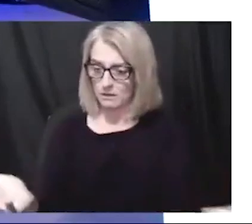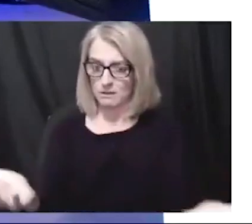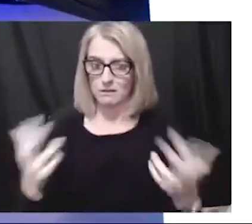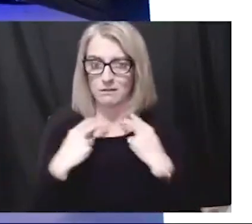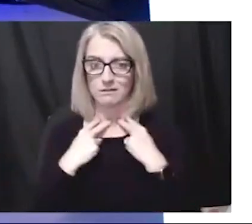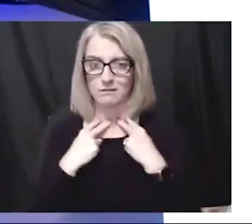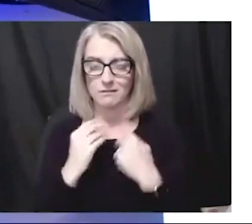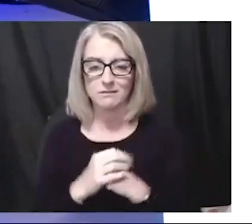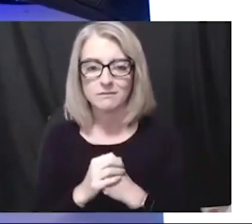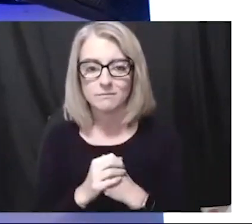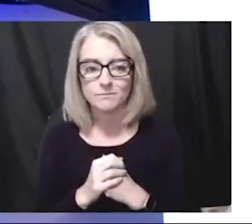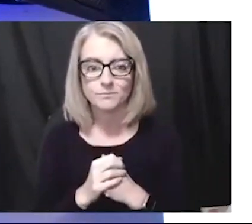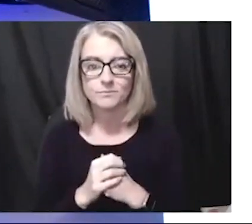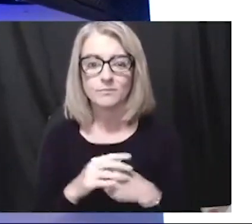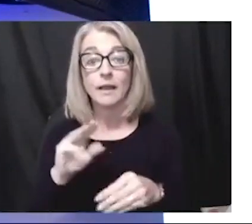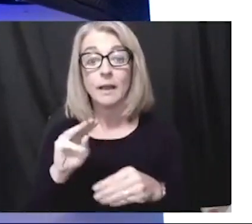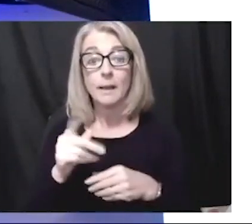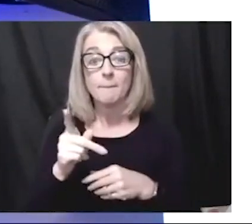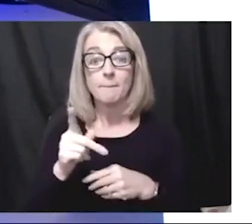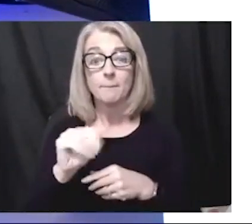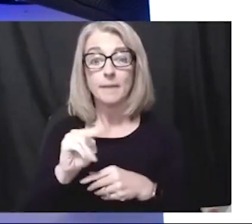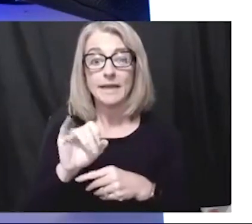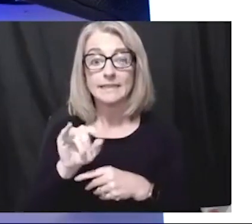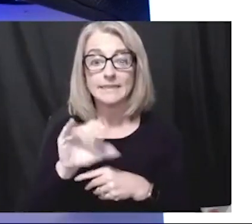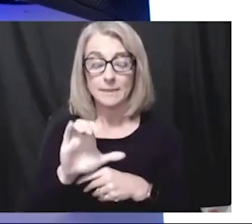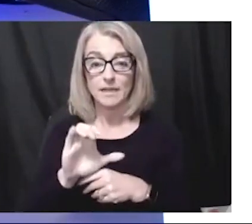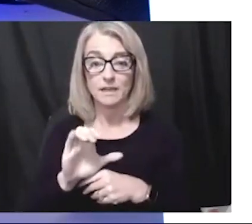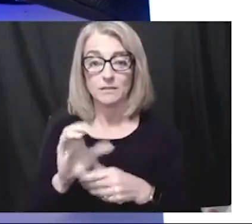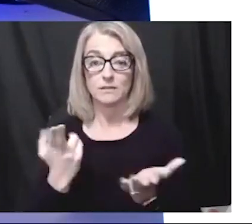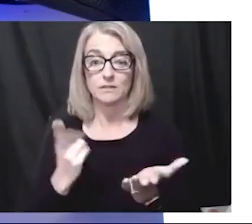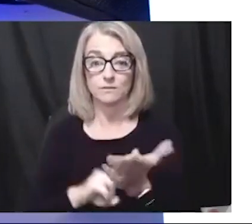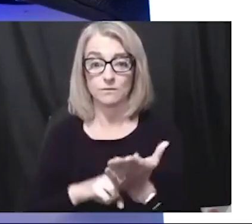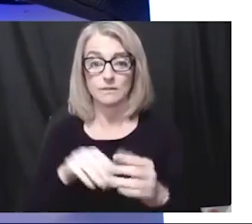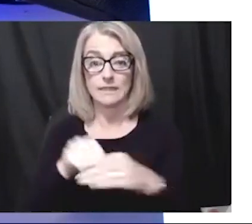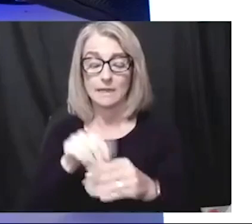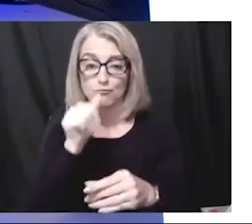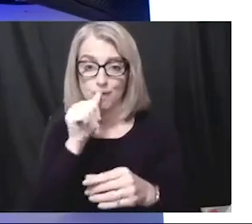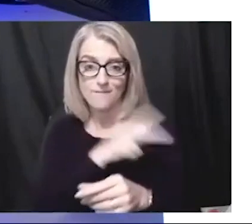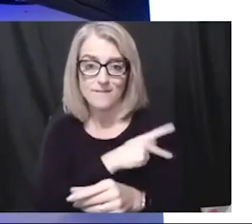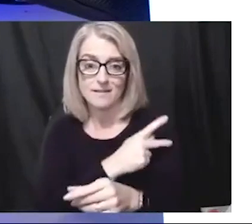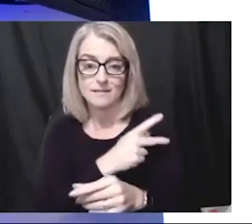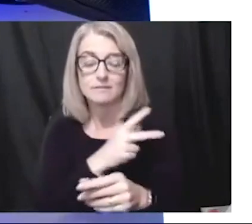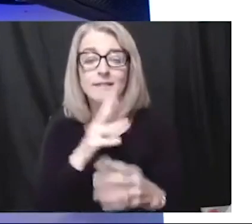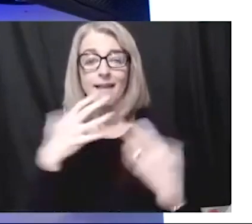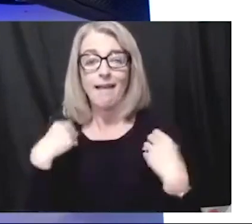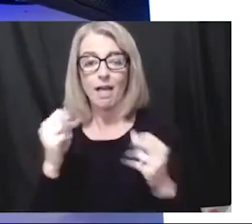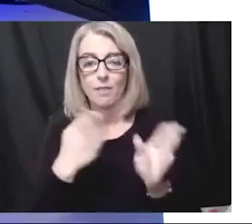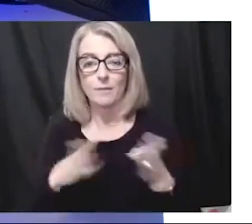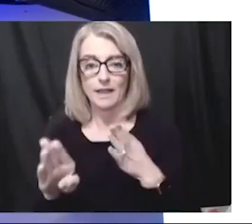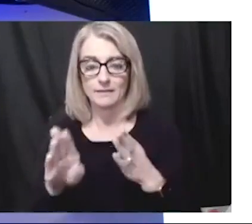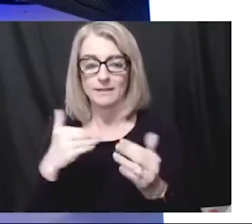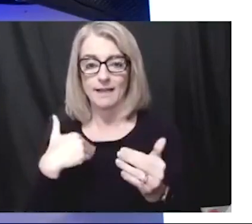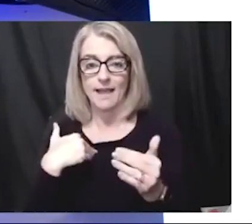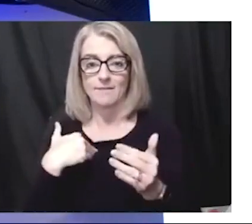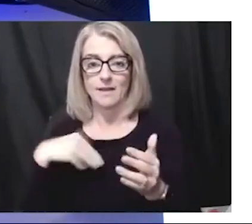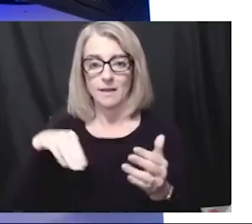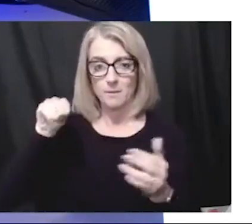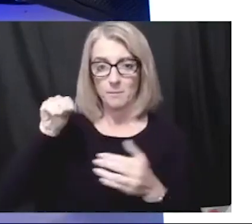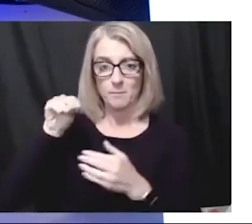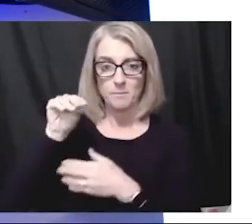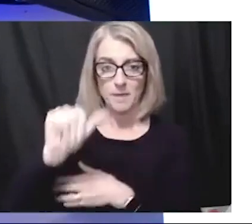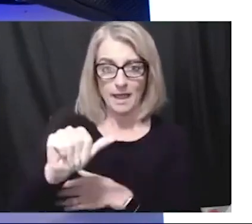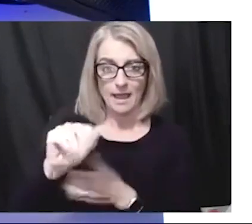the vast majority of people enrolled in fully insured private health plans would have had their out-of-pocket costs waived if